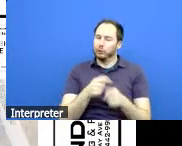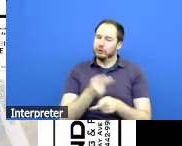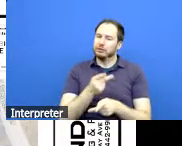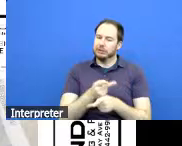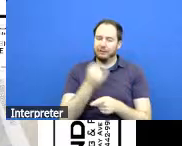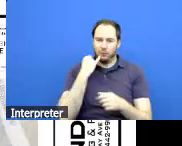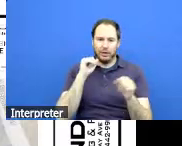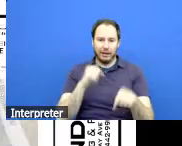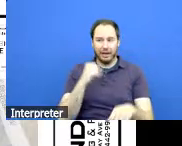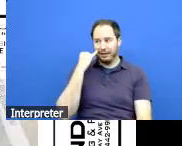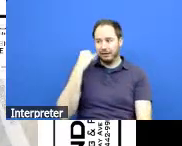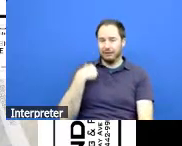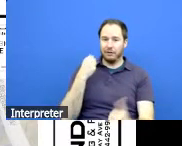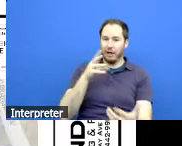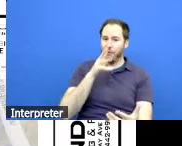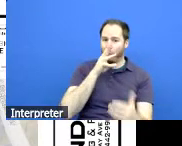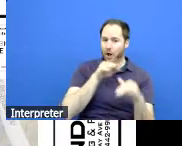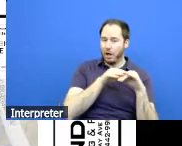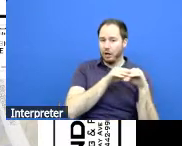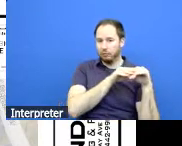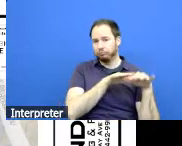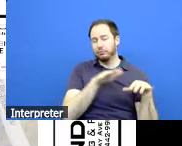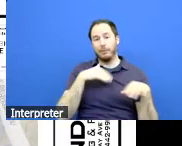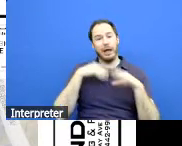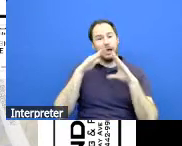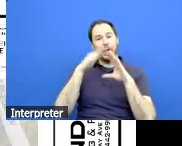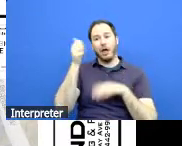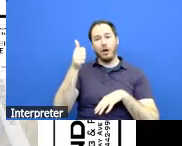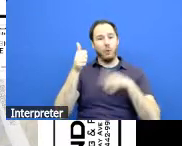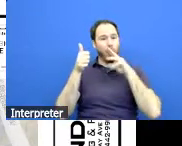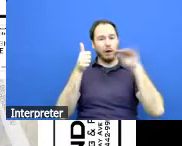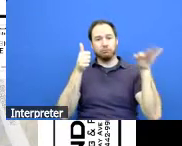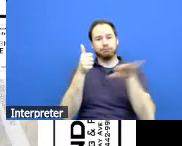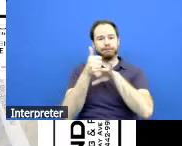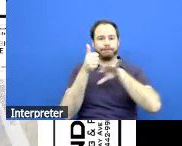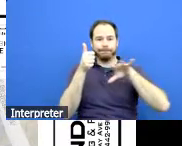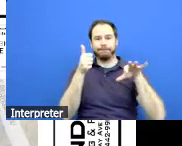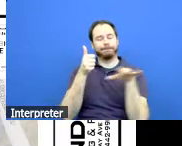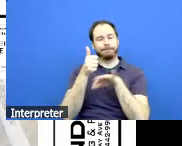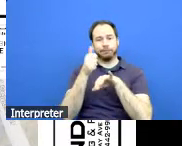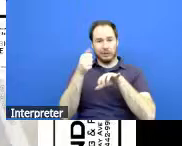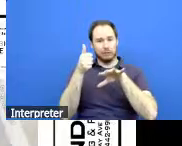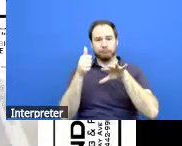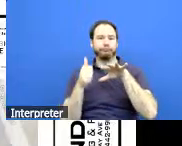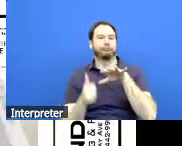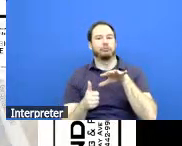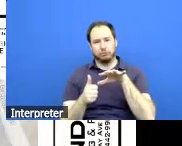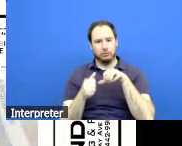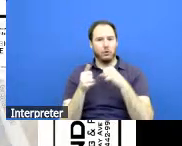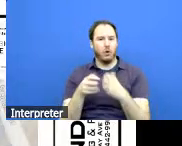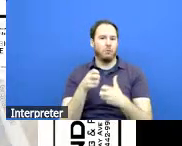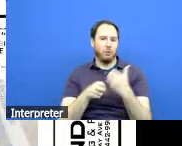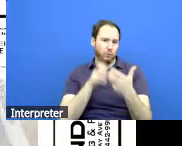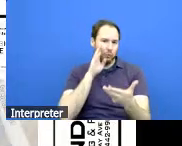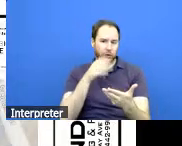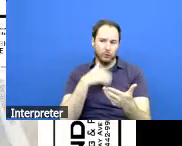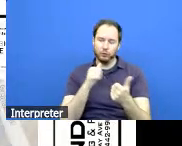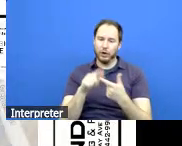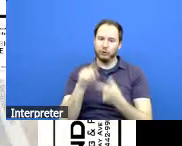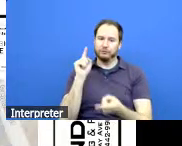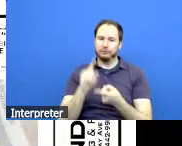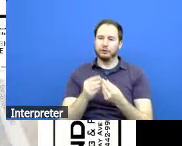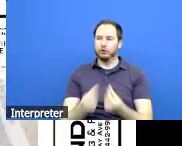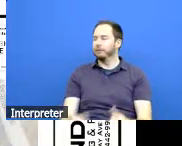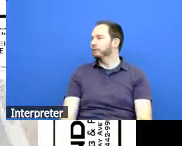if I've got a whole bunch of water against my foundation, that can create problems. So we try to minimize that as much as we possibly